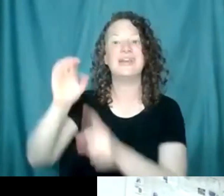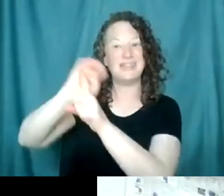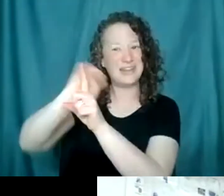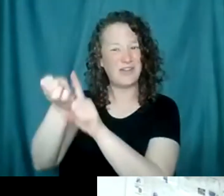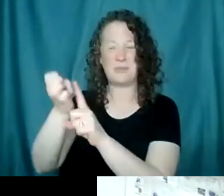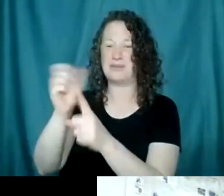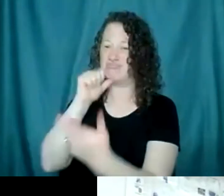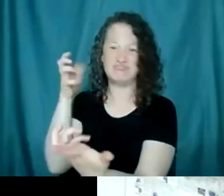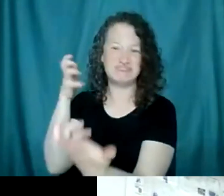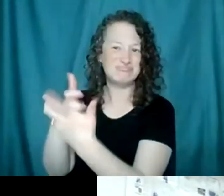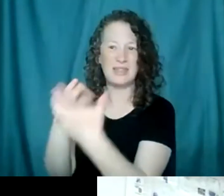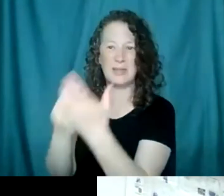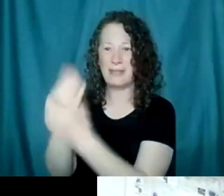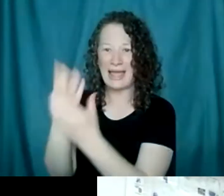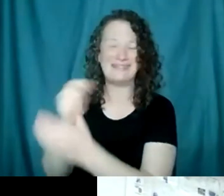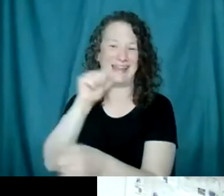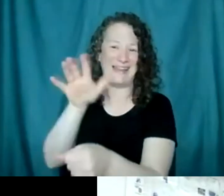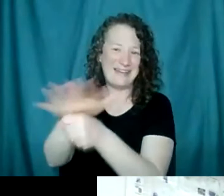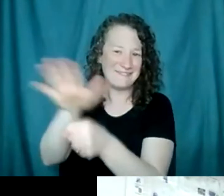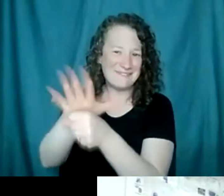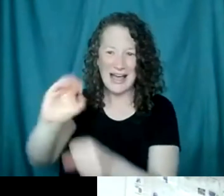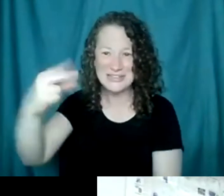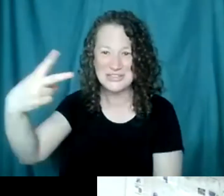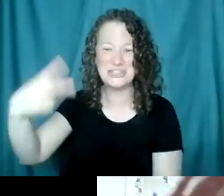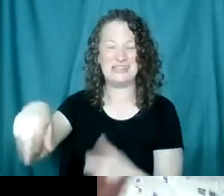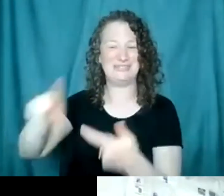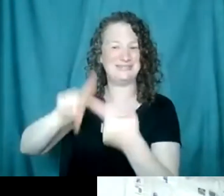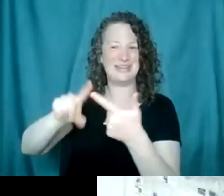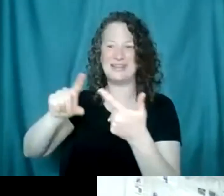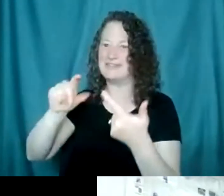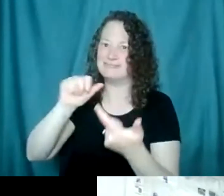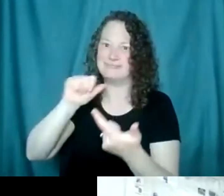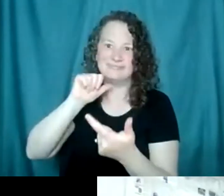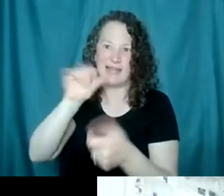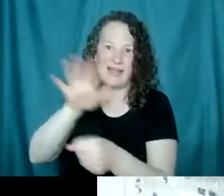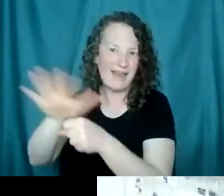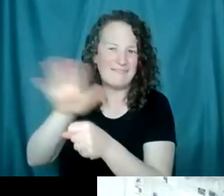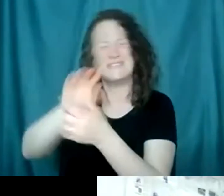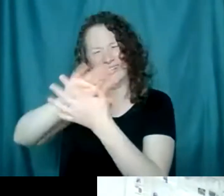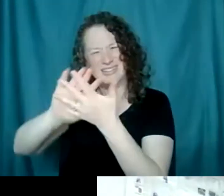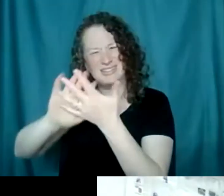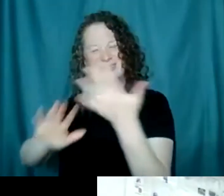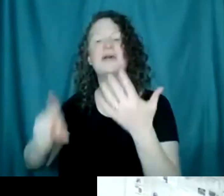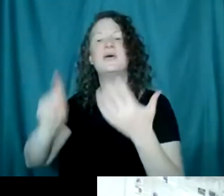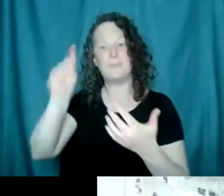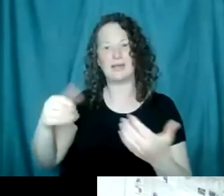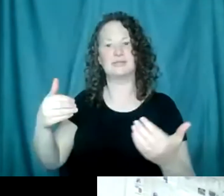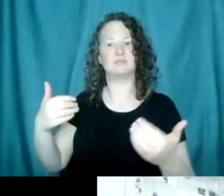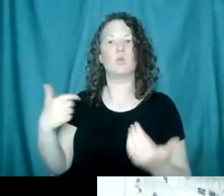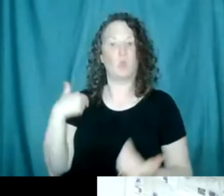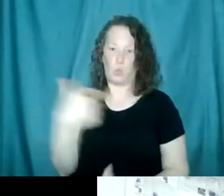doesn't have the oxygen. It's a vacuum. You can't do that on the moon. You need to have a structure